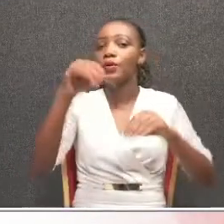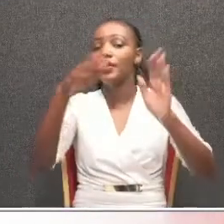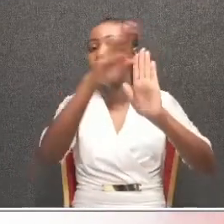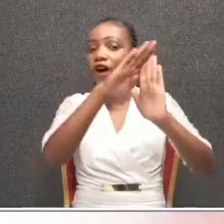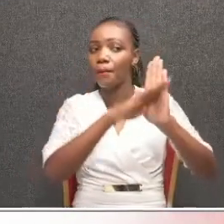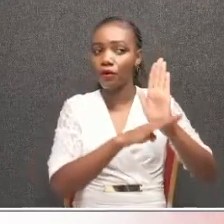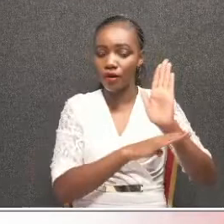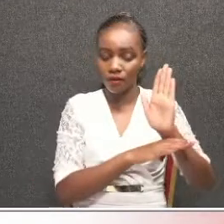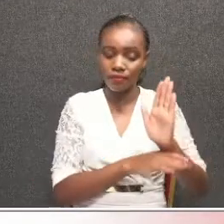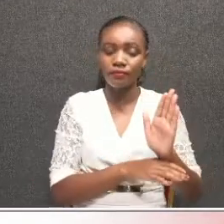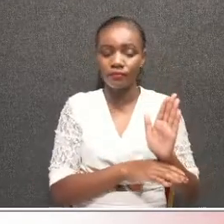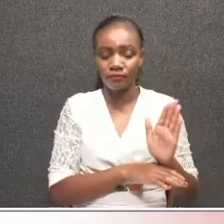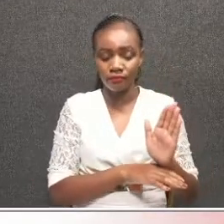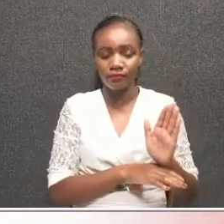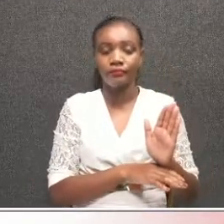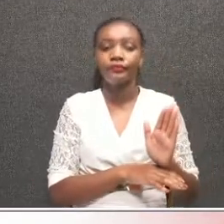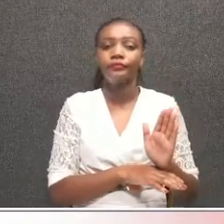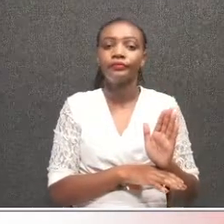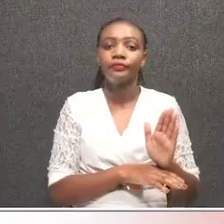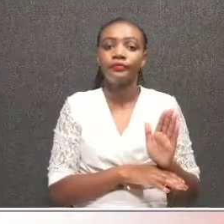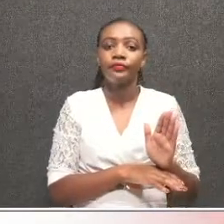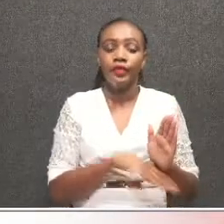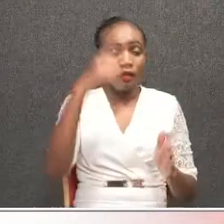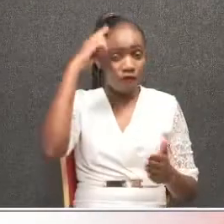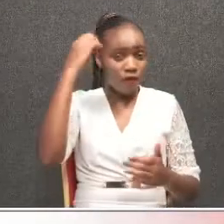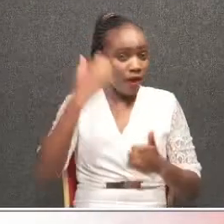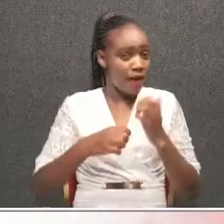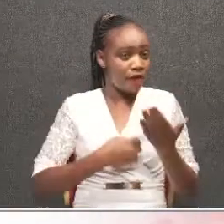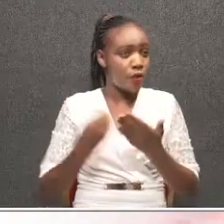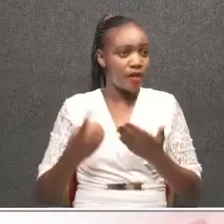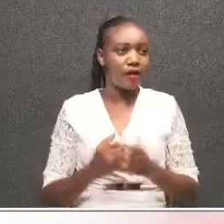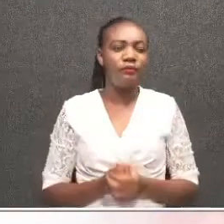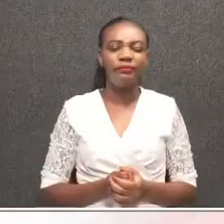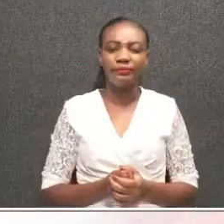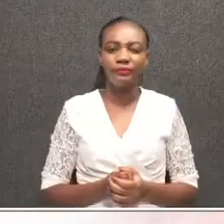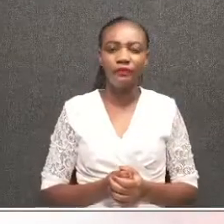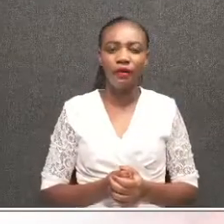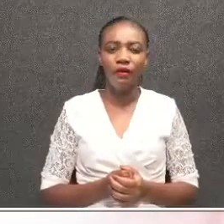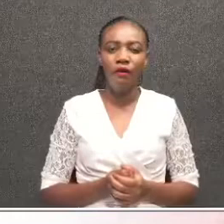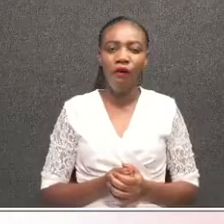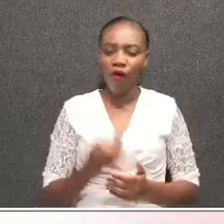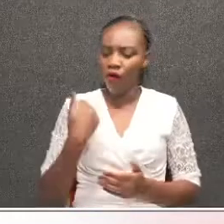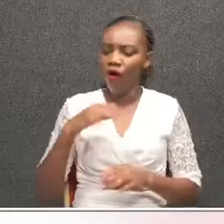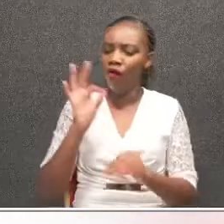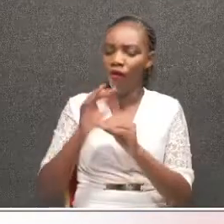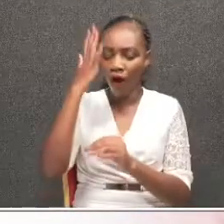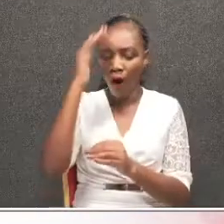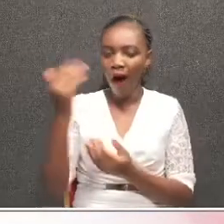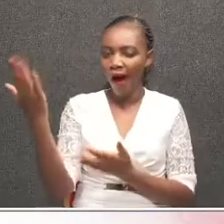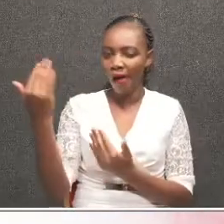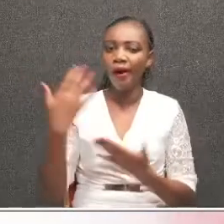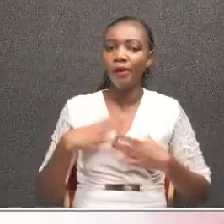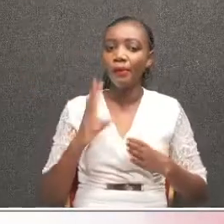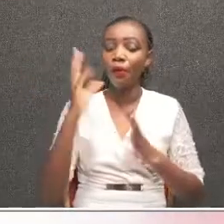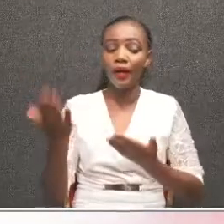ile BVR kit itakuwa kila wiki. Ajangu nikipiga kura kwa ile mtu ataleta maendeleo. Atengeneze barabara, angalie